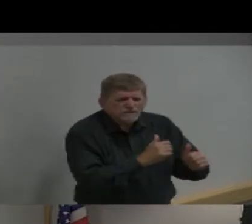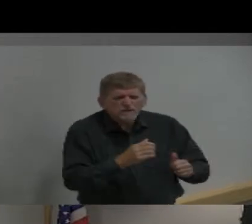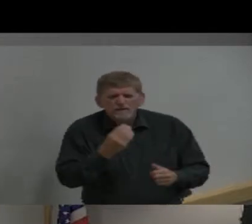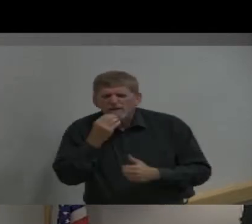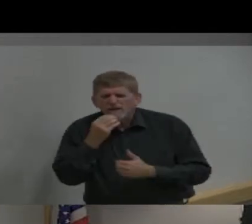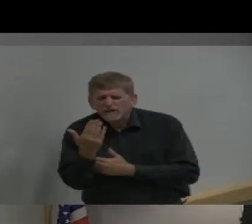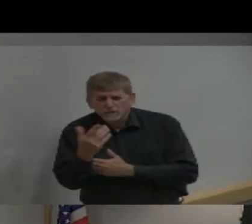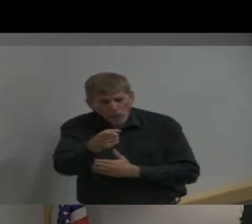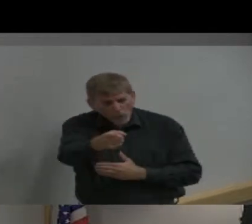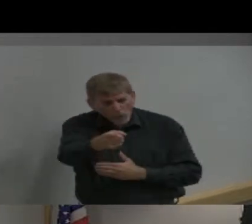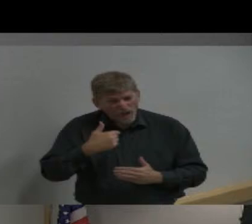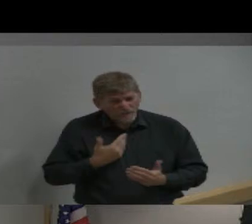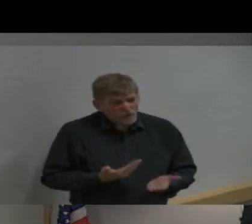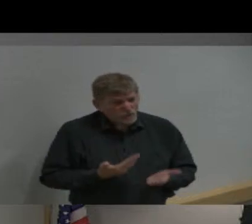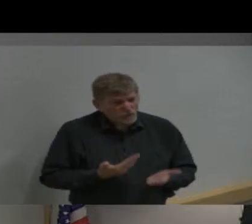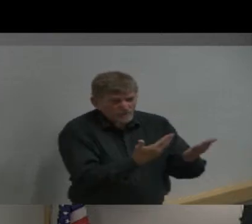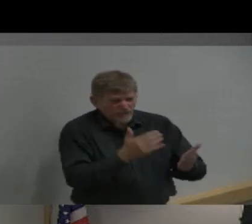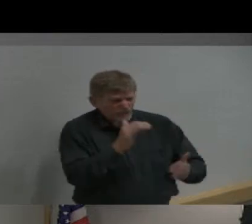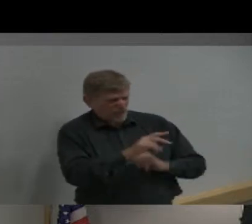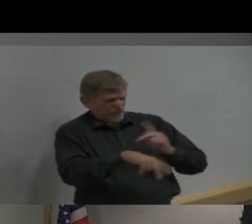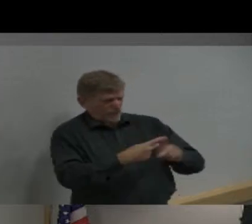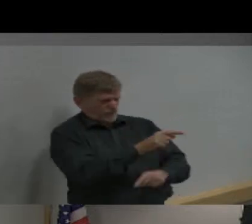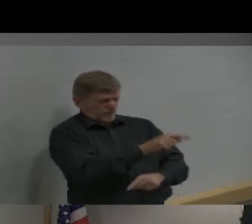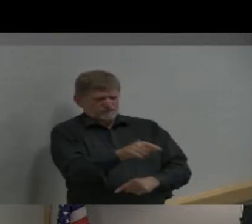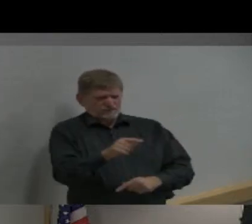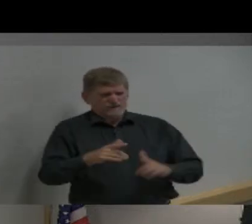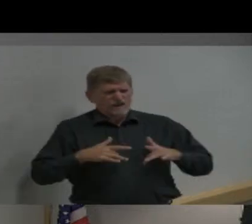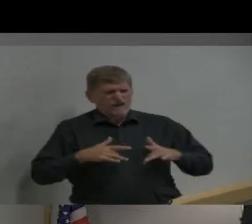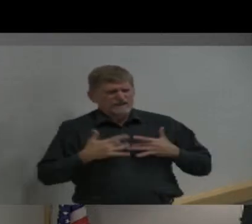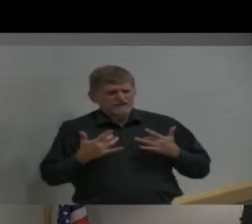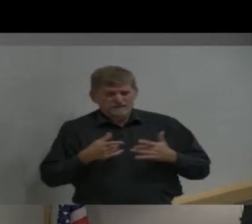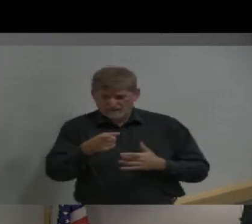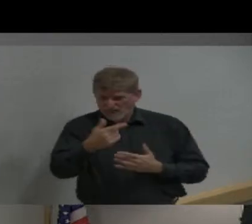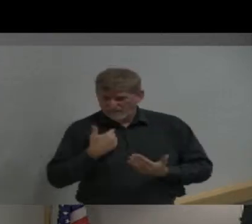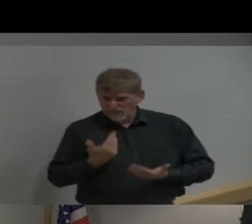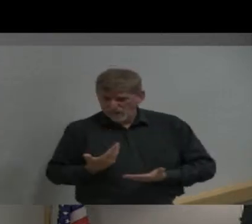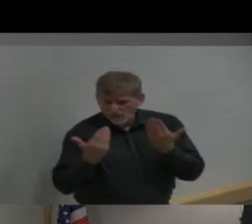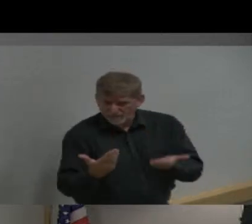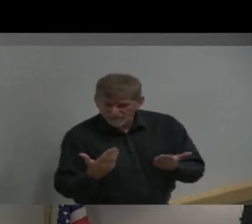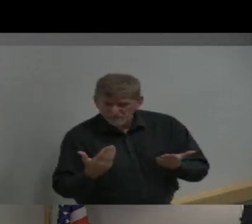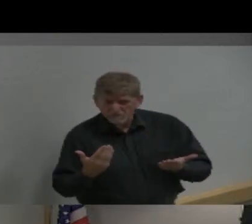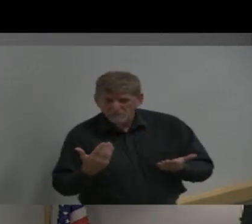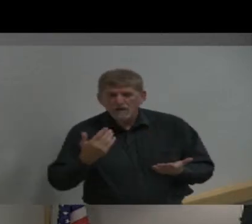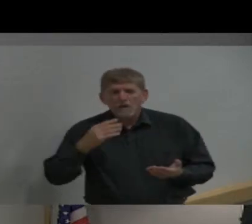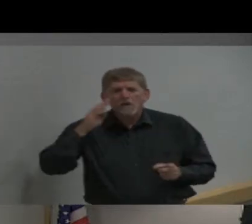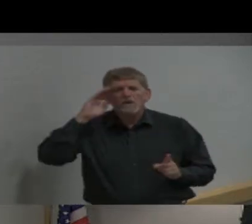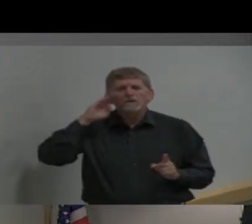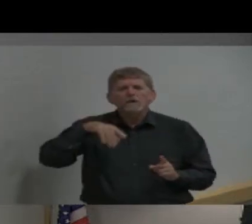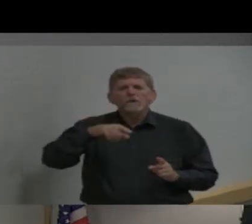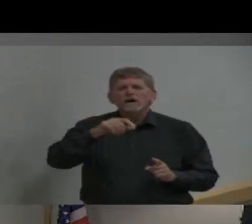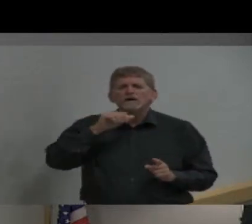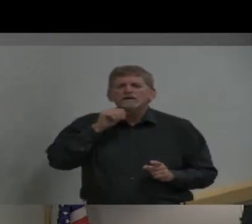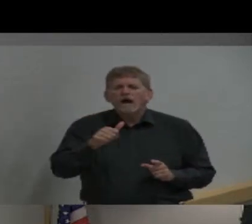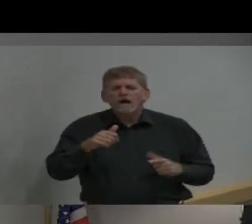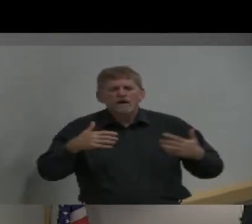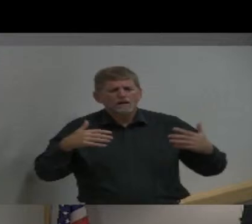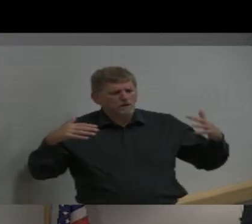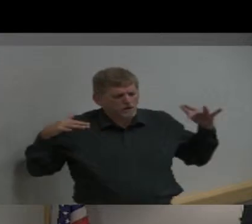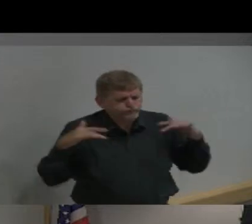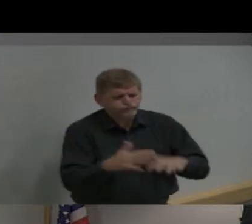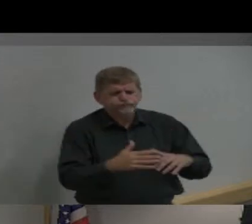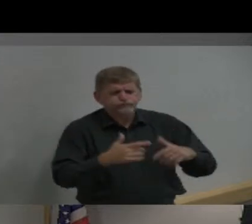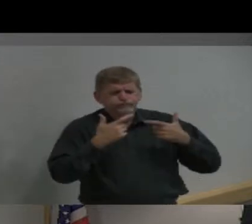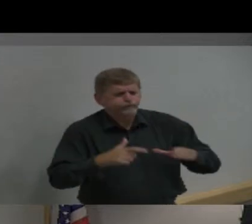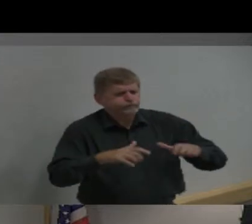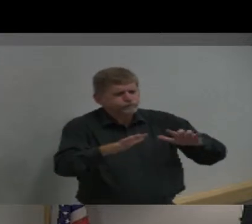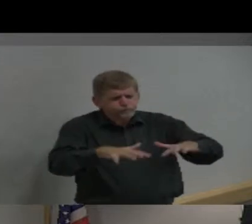that kind of activity, even though it's not a crowd, a social gathering crowd that would fit under